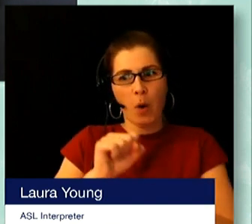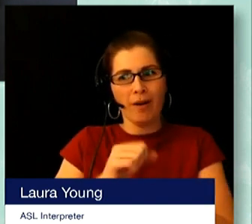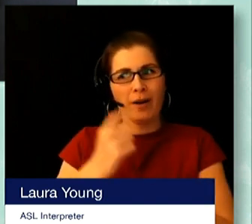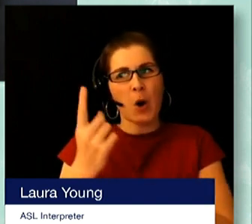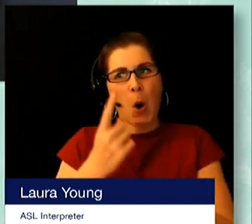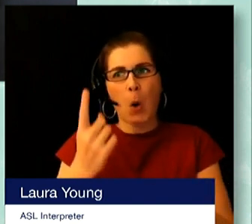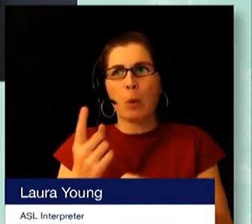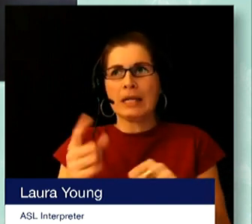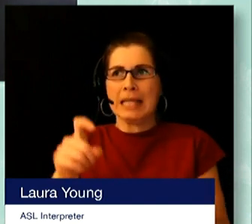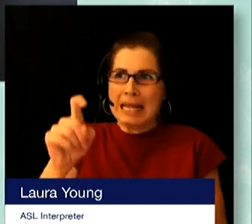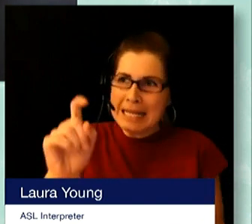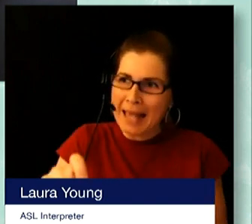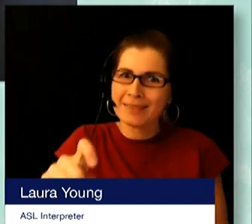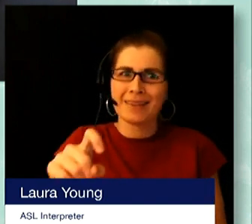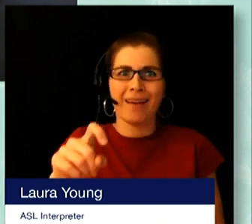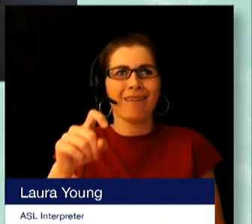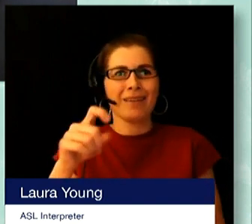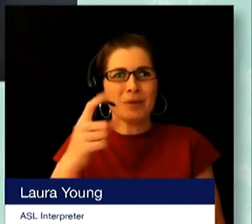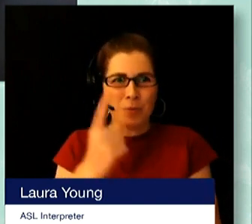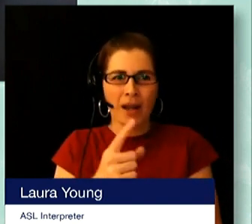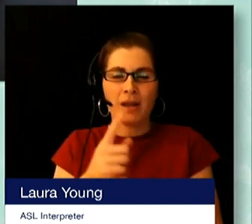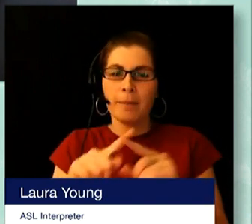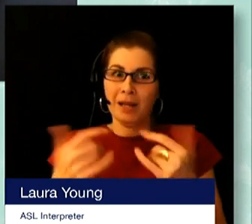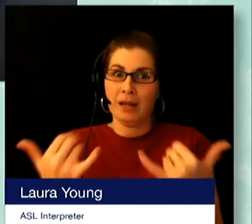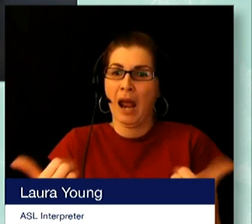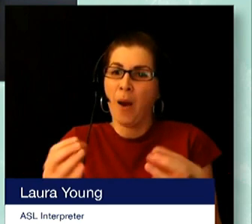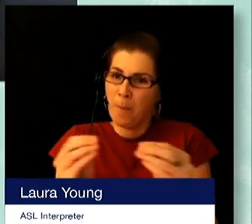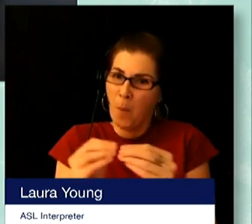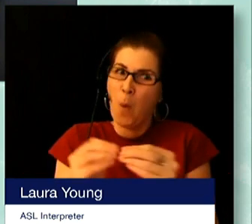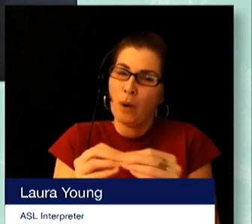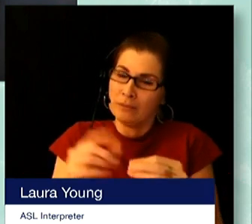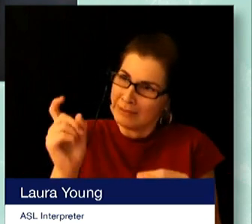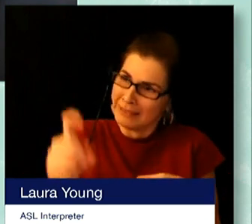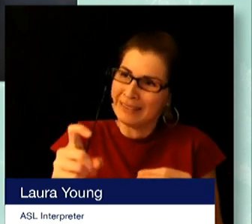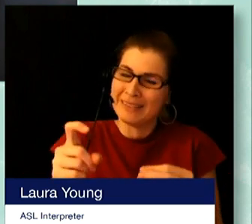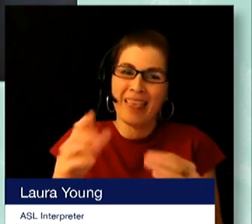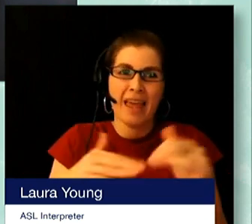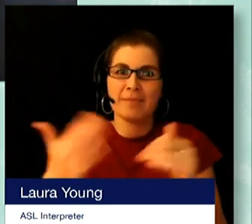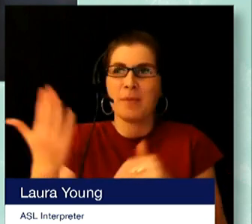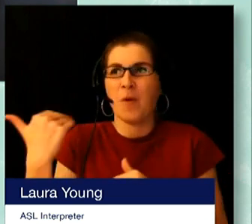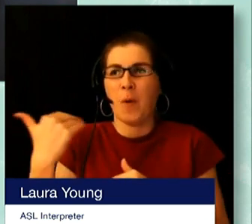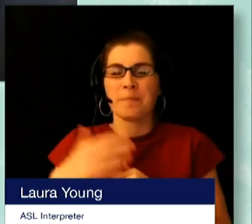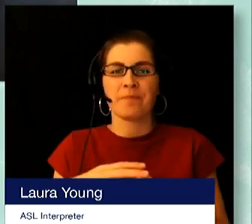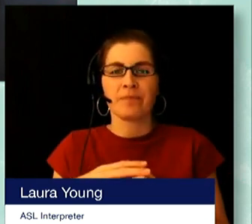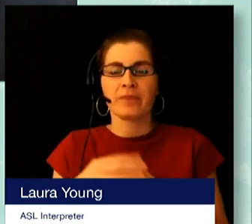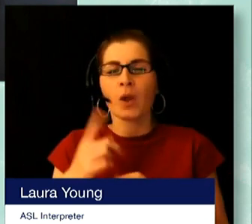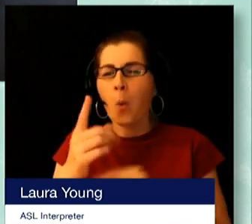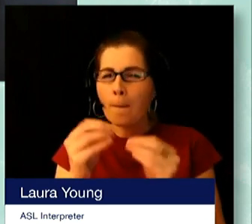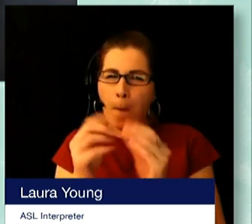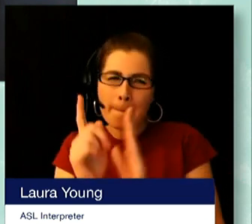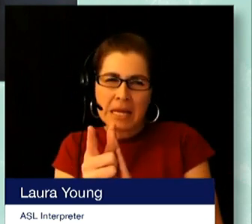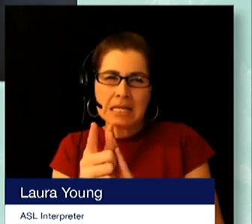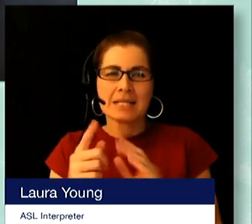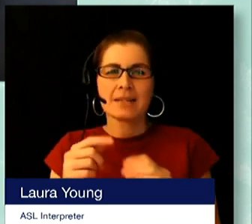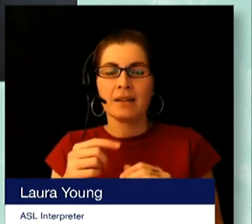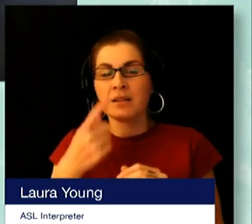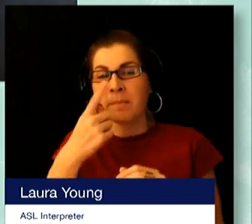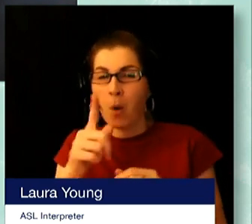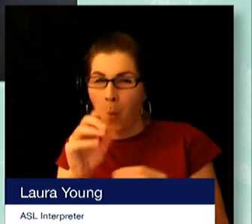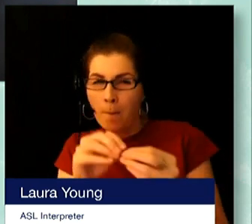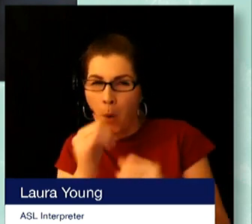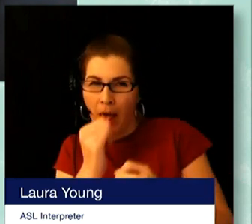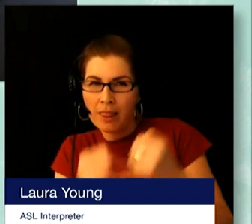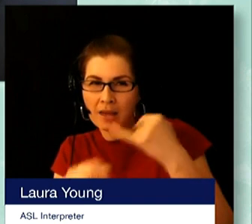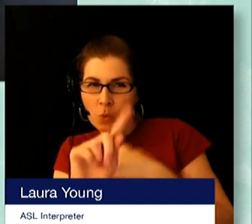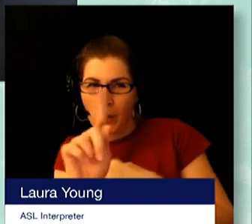urgent, but certainly more now, more so than ever. So we just have one more minute, but I want to just conclude with this question, and I'd love to get your